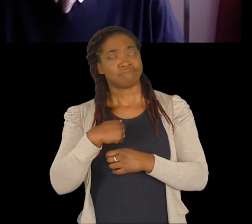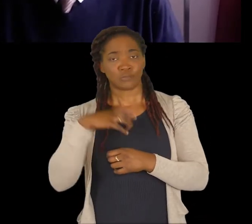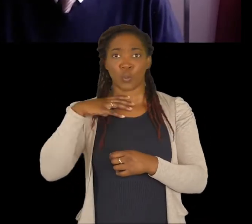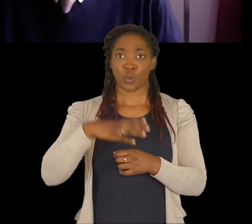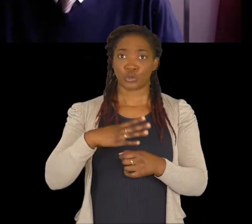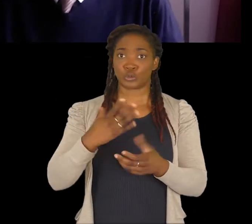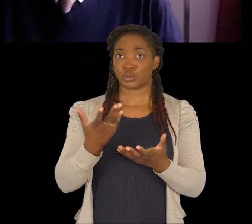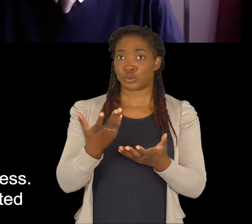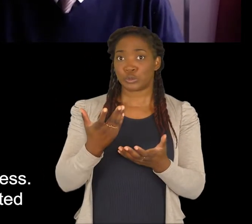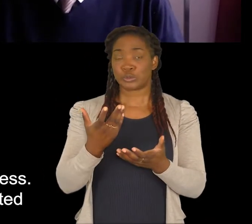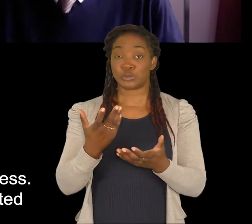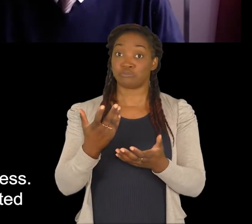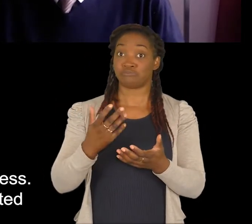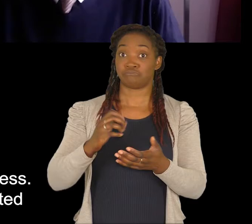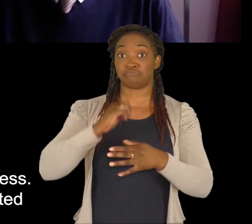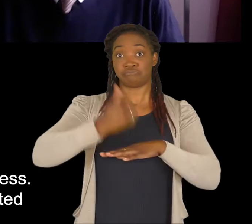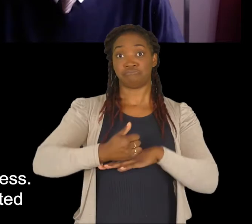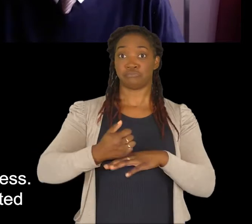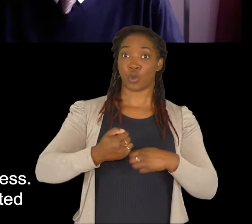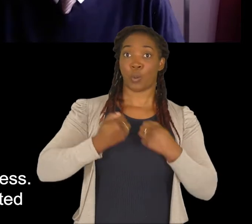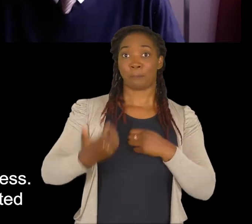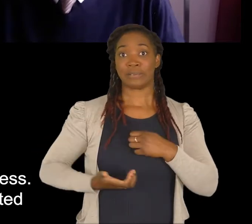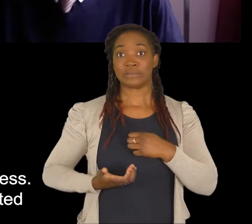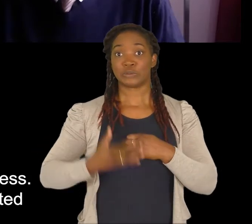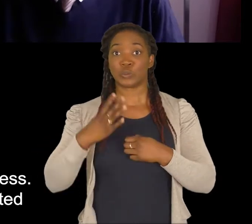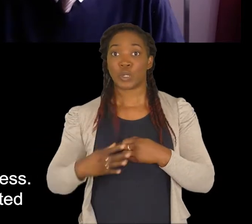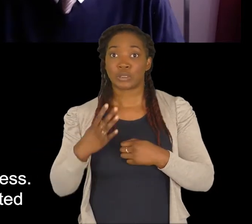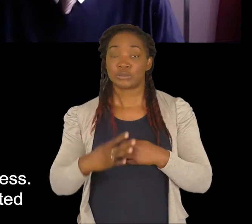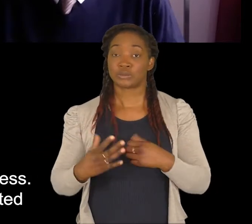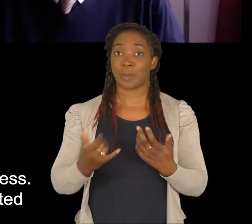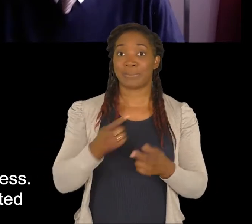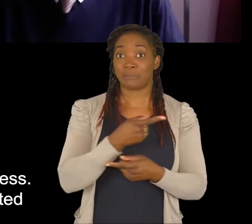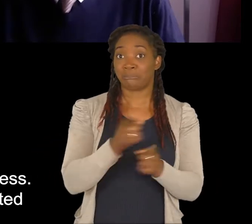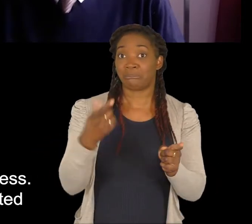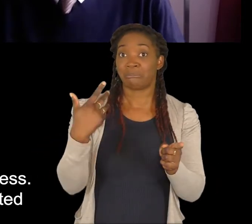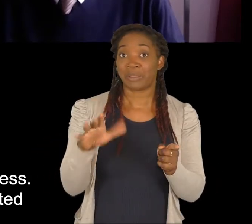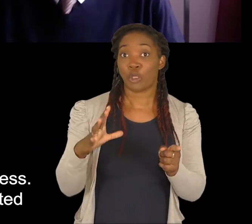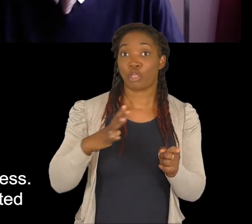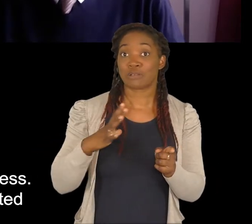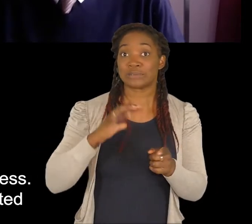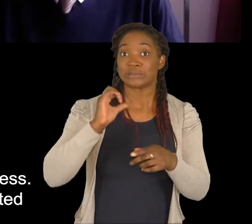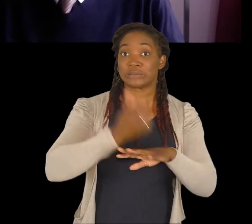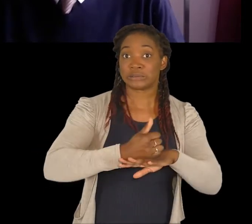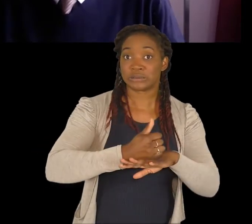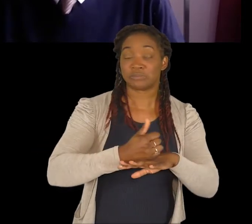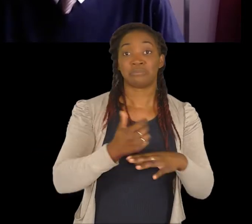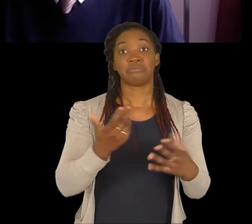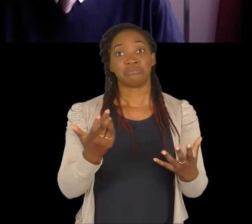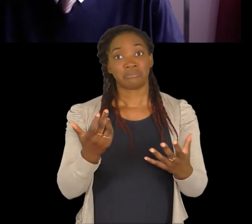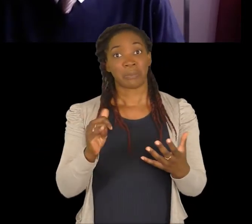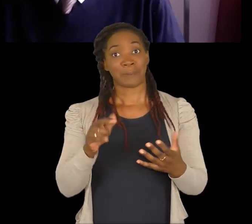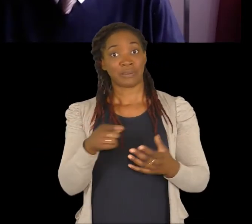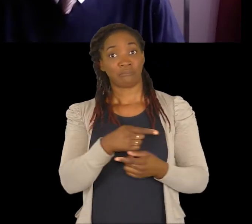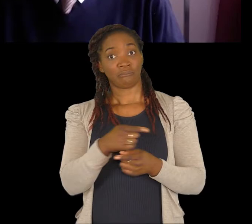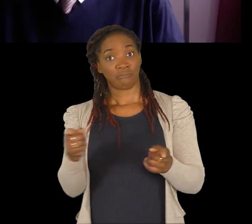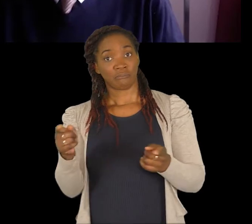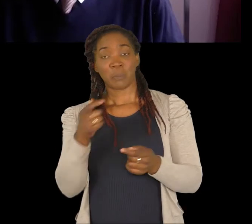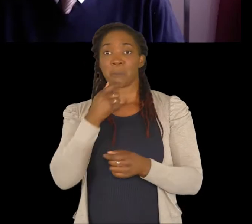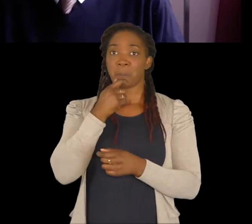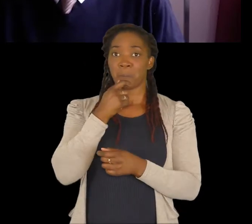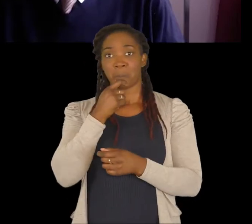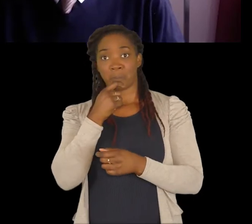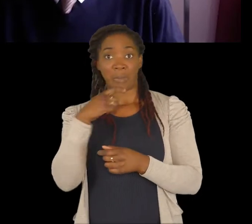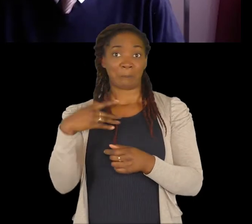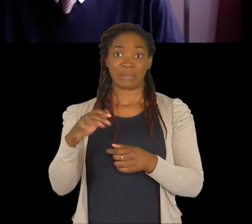get into entrepreneurialism and start their own business. There may be those who've already started, and then there may be those who